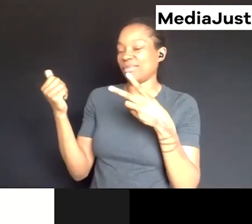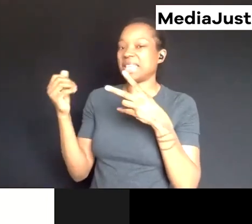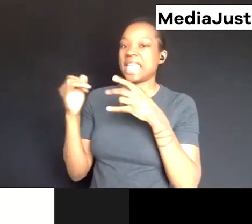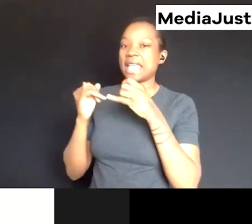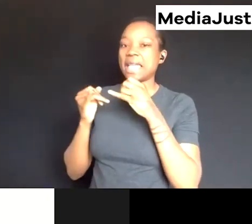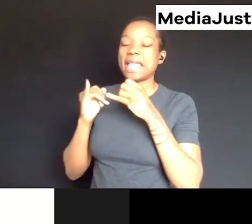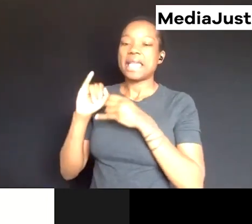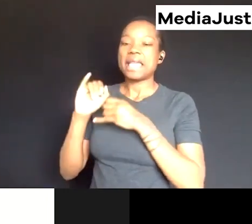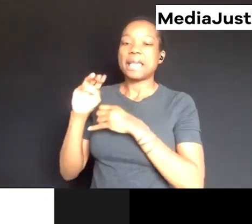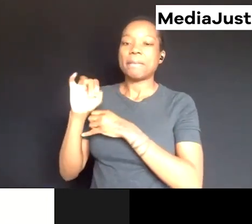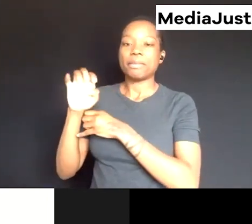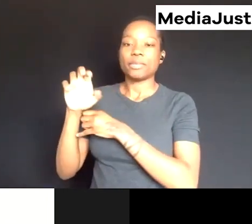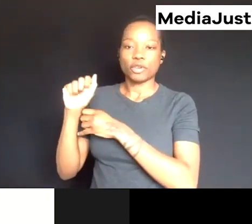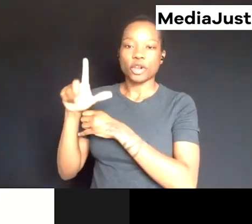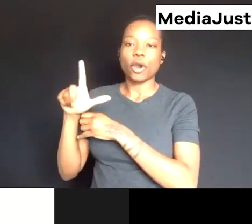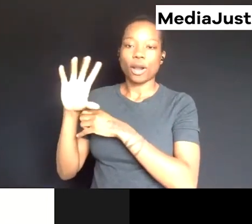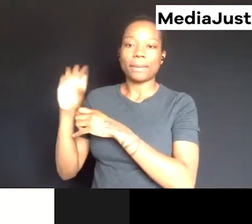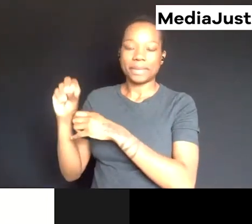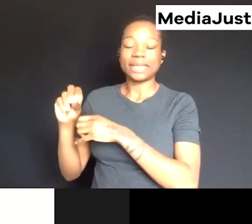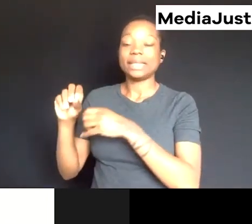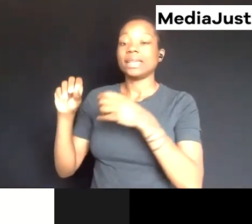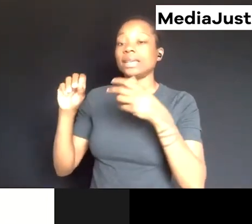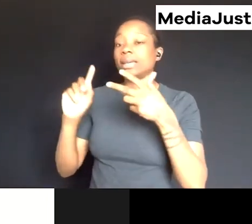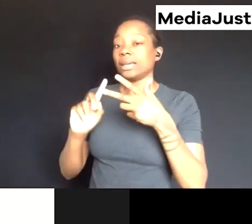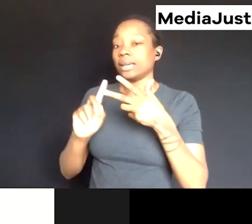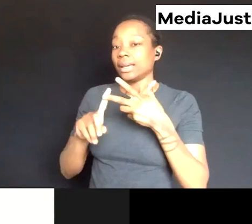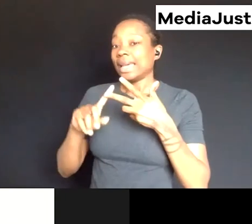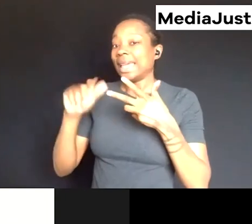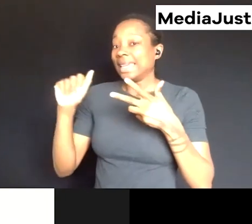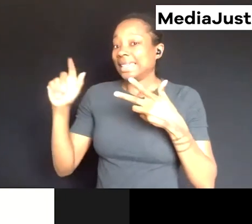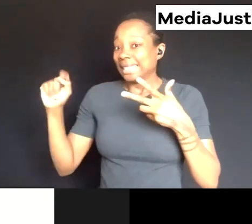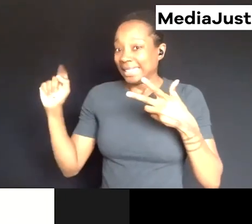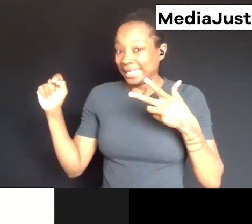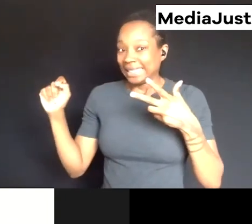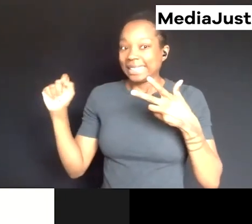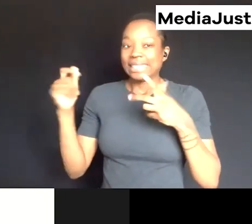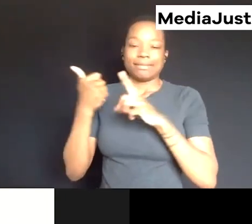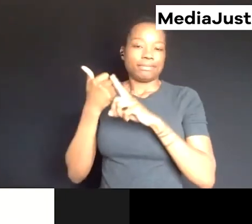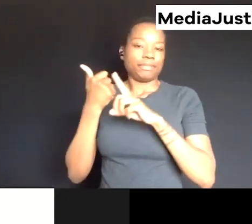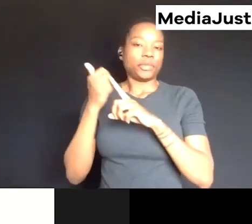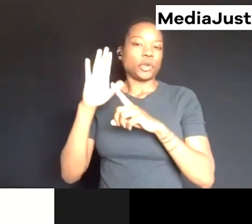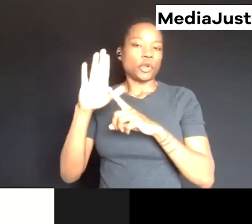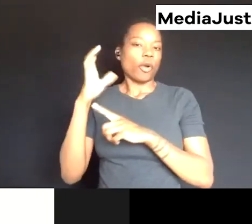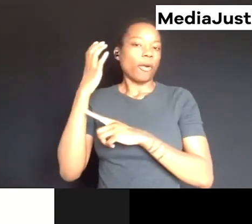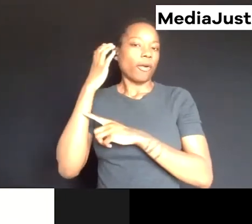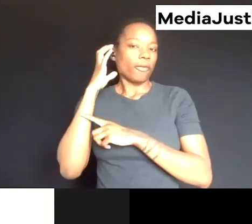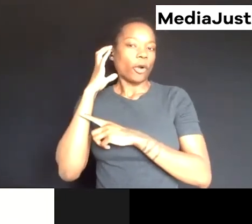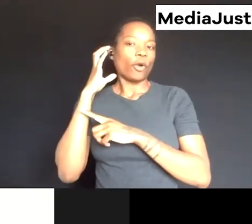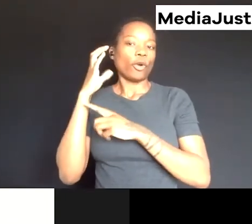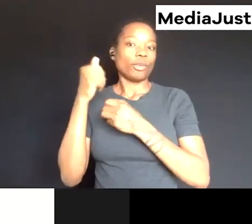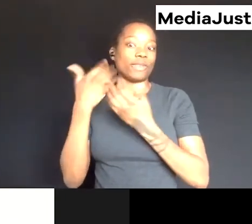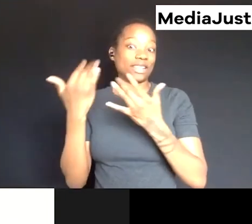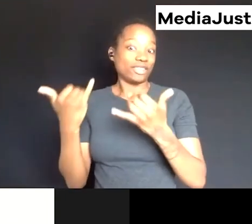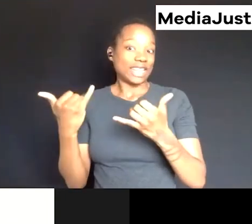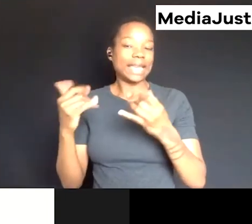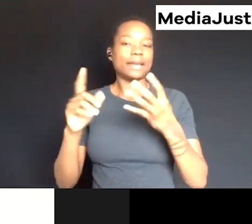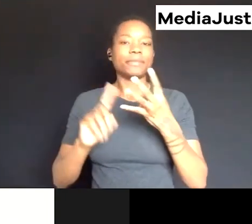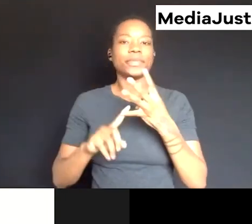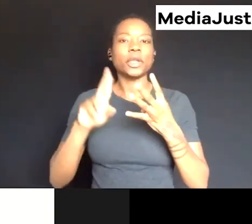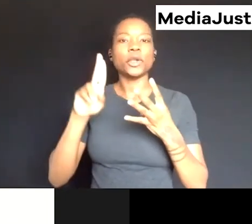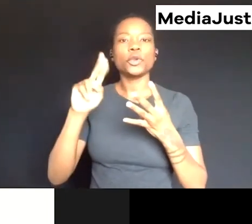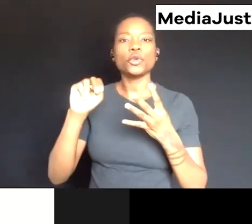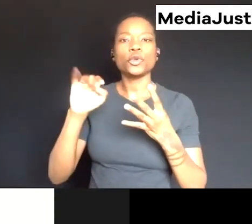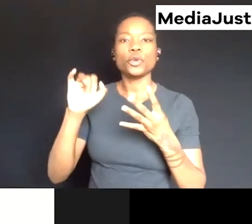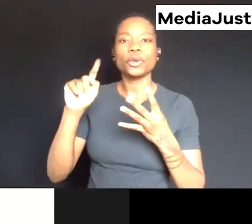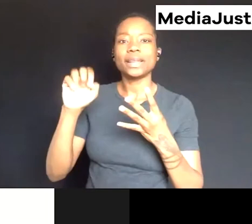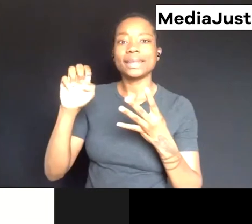phone provider today. And the United Fruit Company, which they're no longer around, but you might best remember them for a couple of